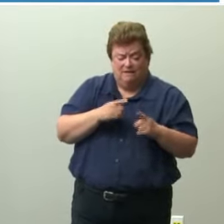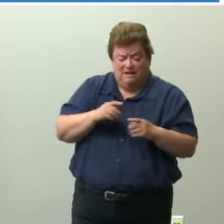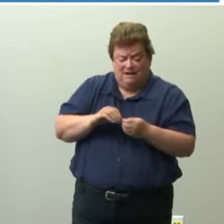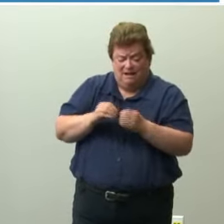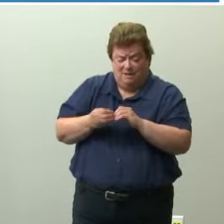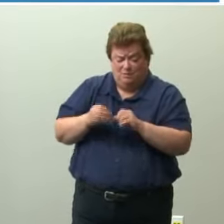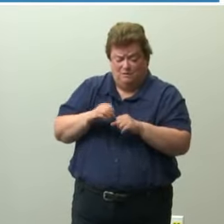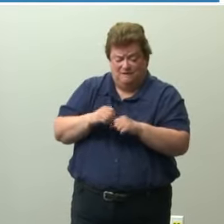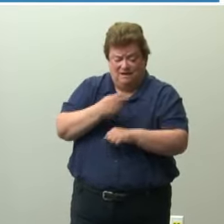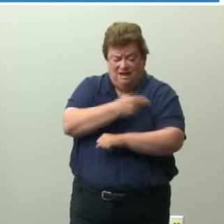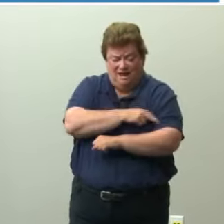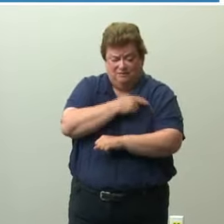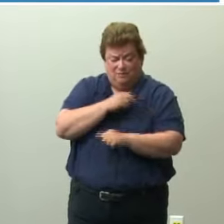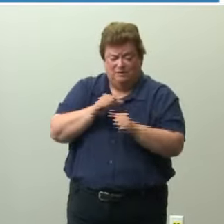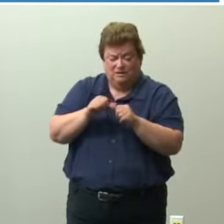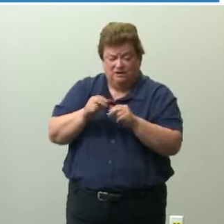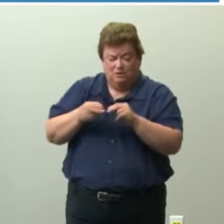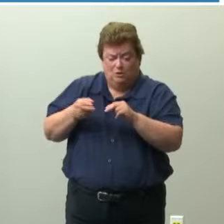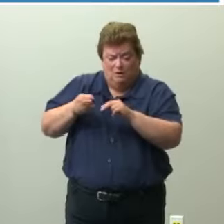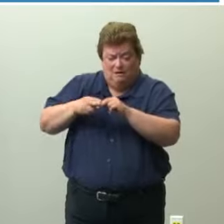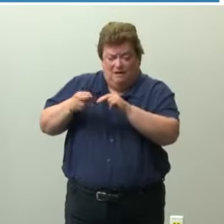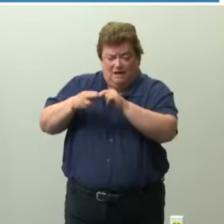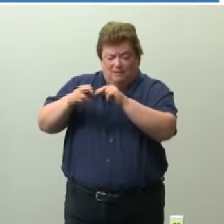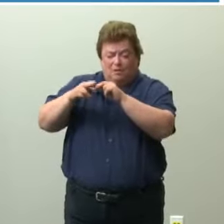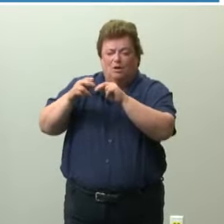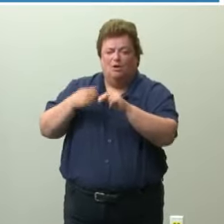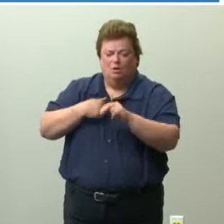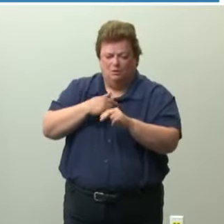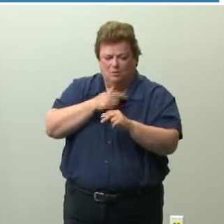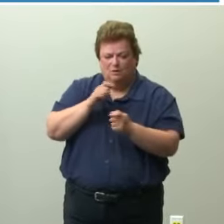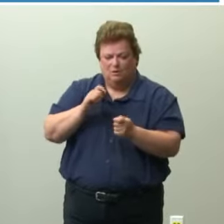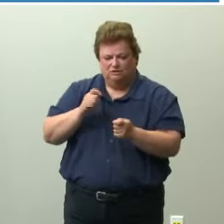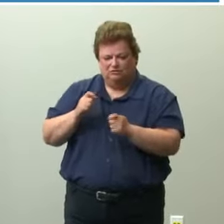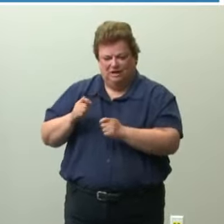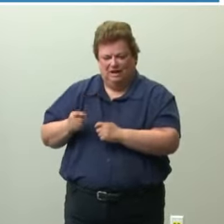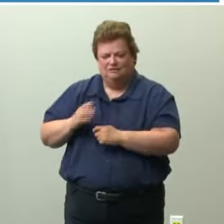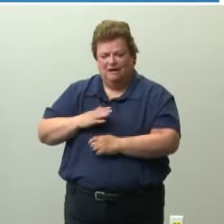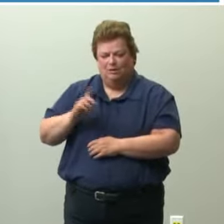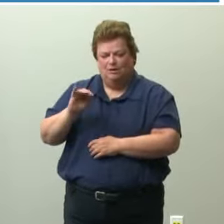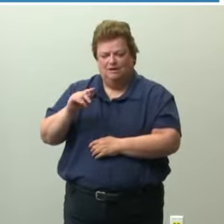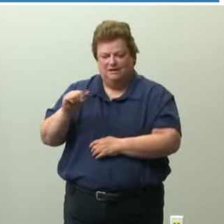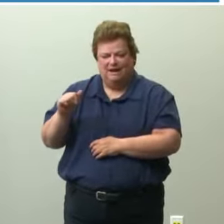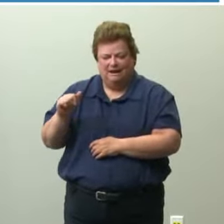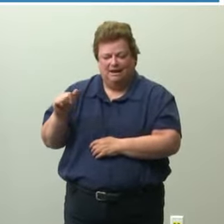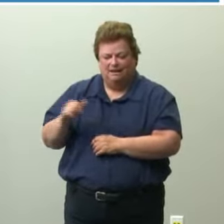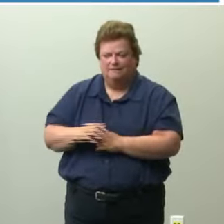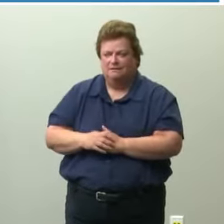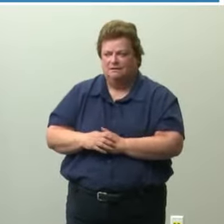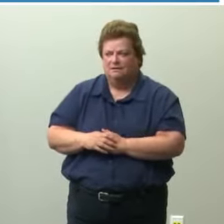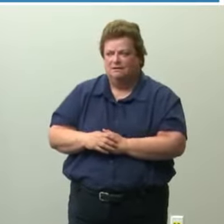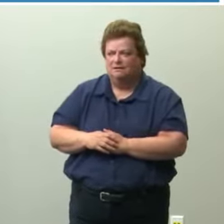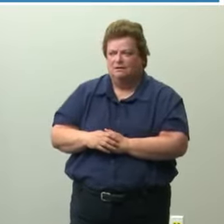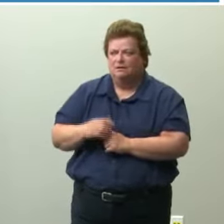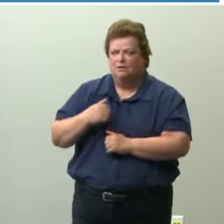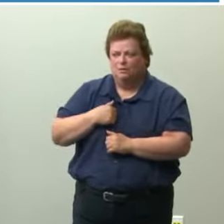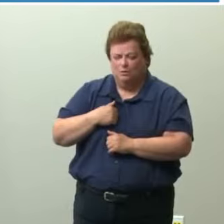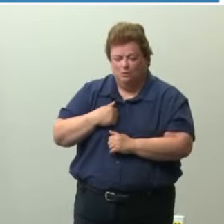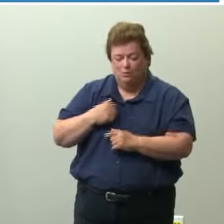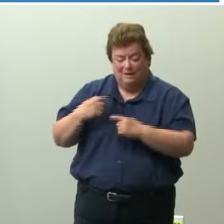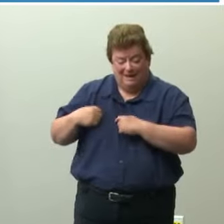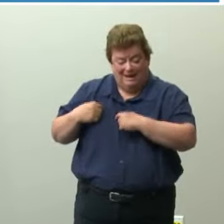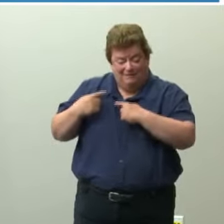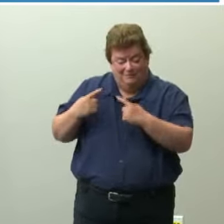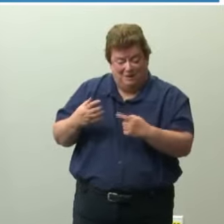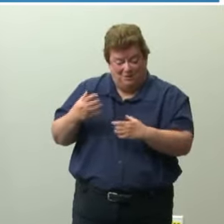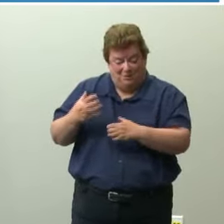continue to climb, we will make adjustments to our data-driven approach as needed. We've been winning this